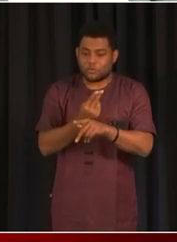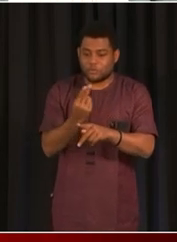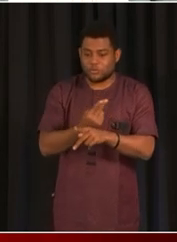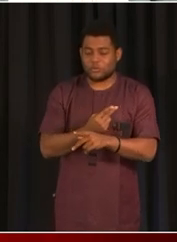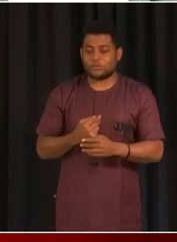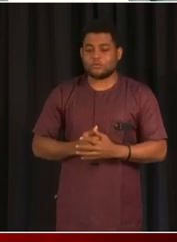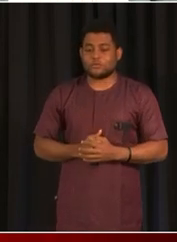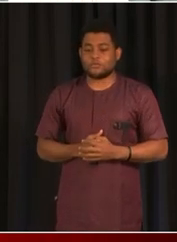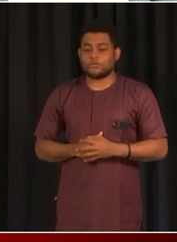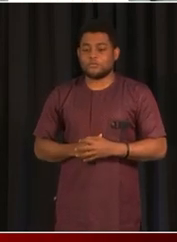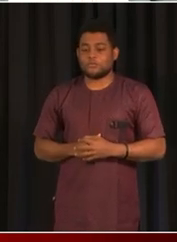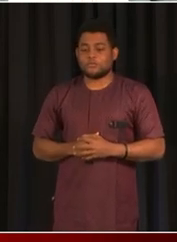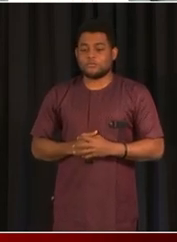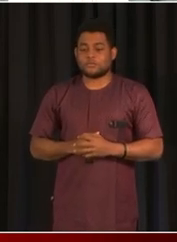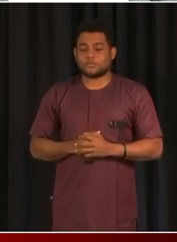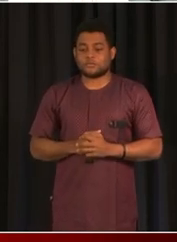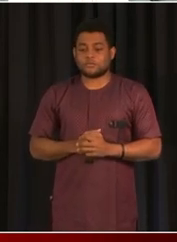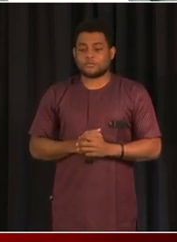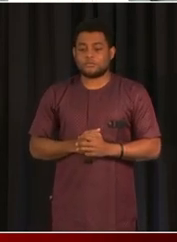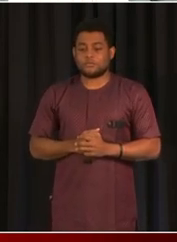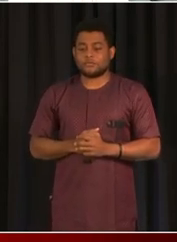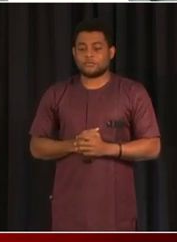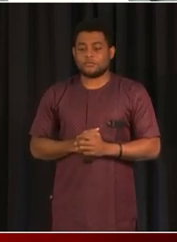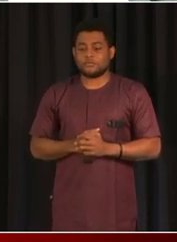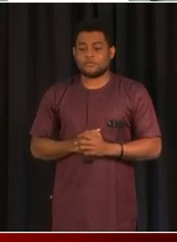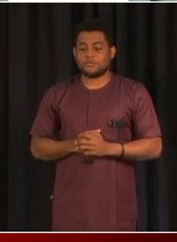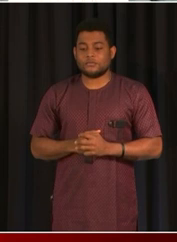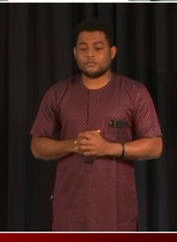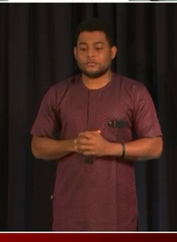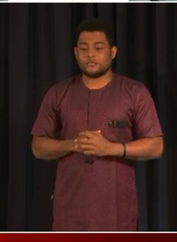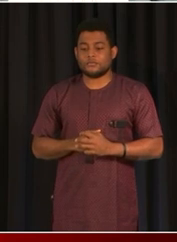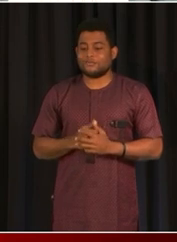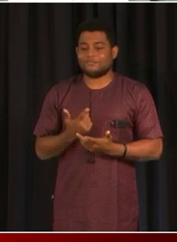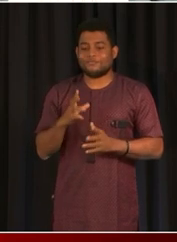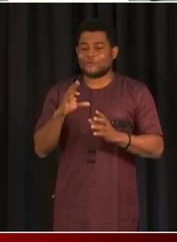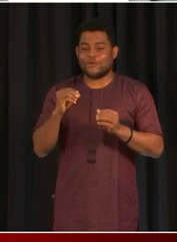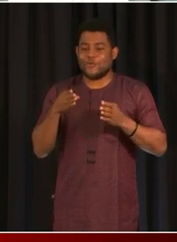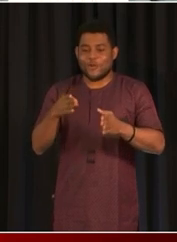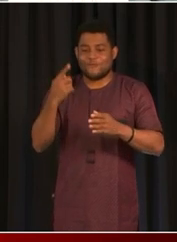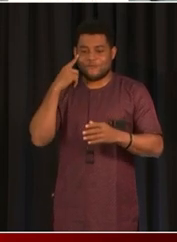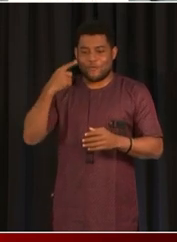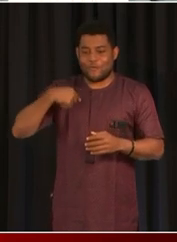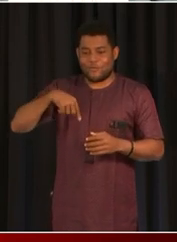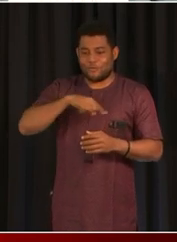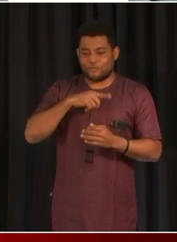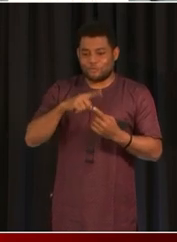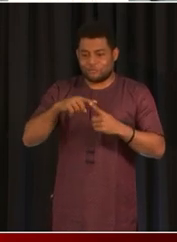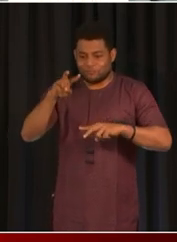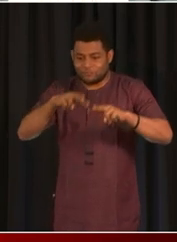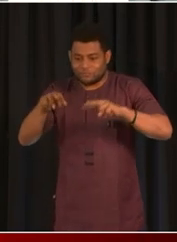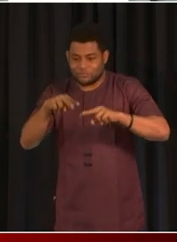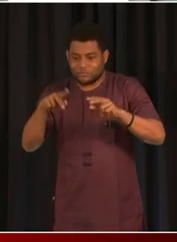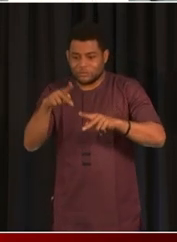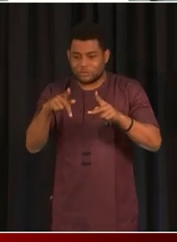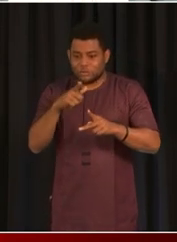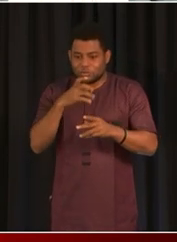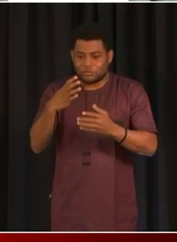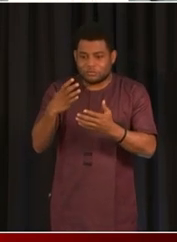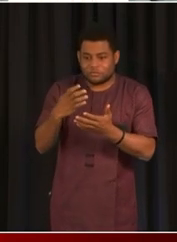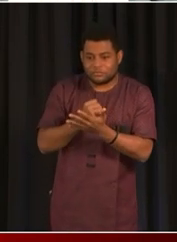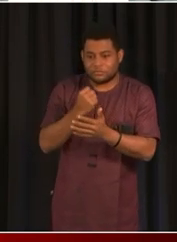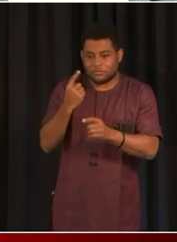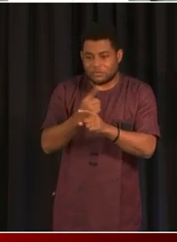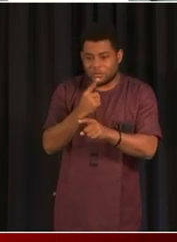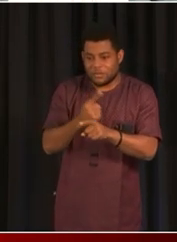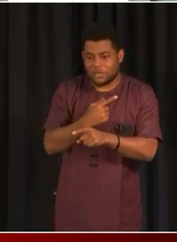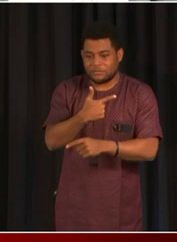vaccine based on their medical history. So there is no way for us to be able to determine. It is incumbent upon healthcare providers to provide